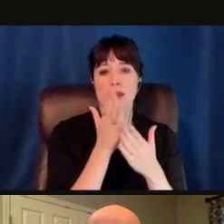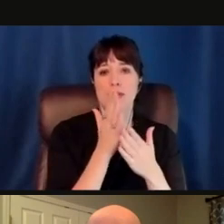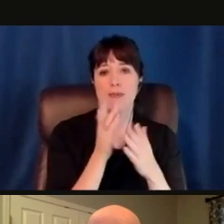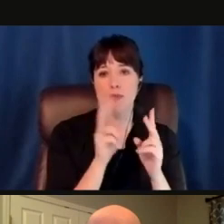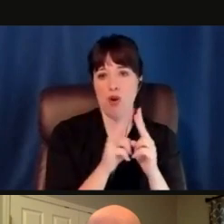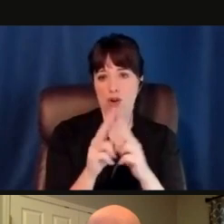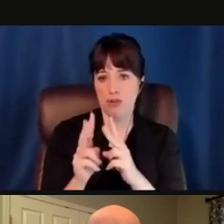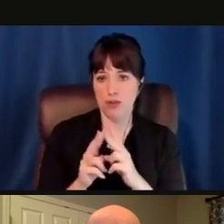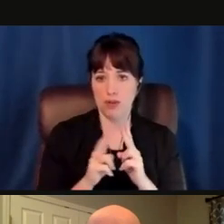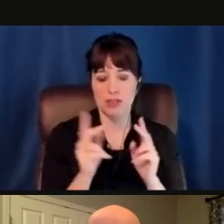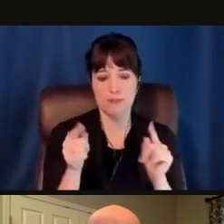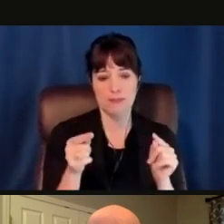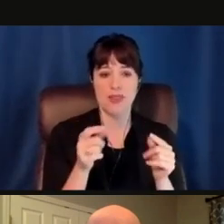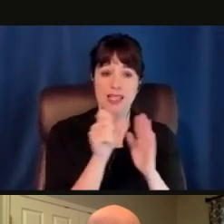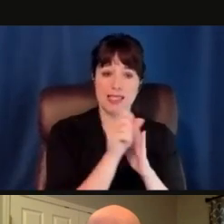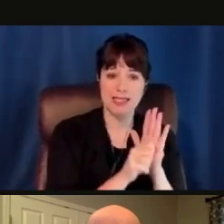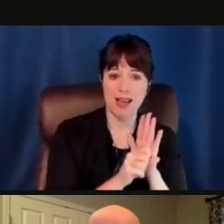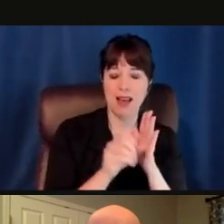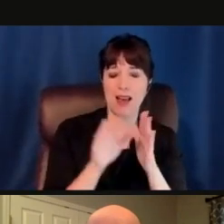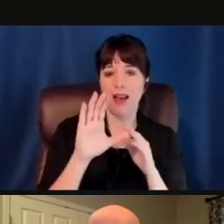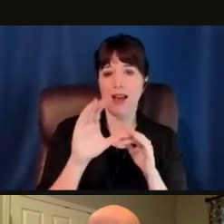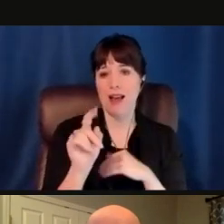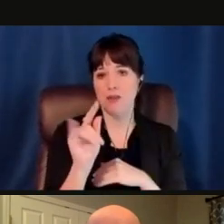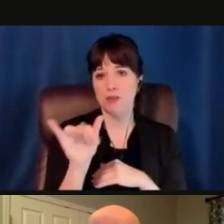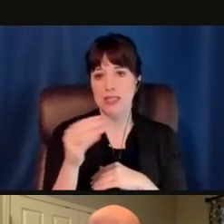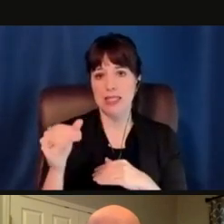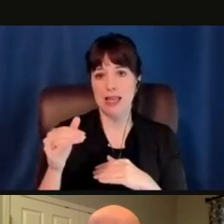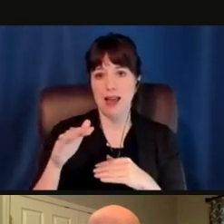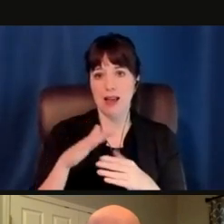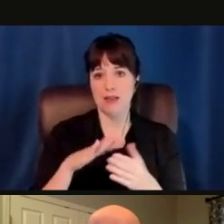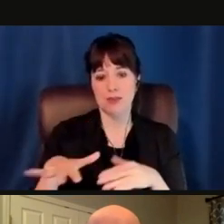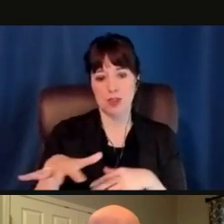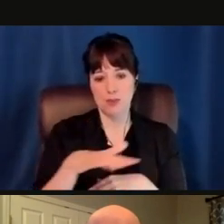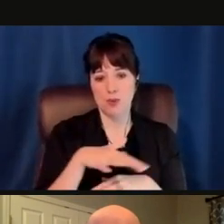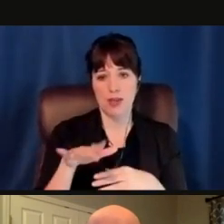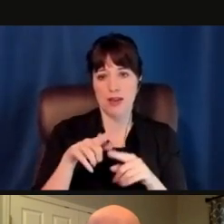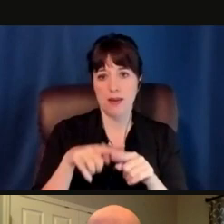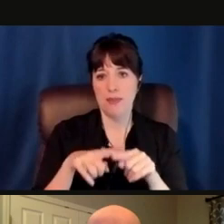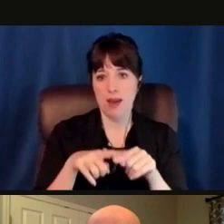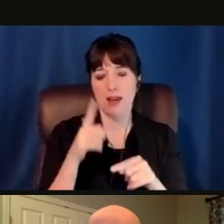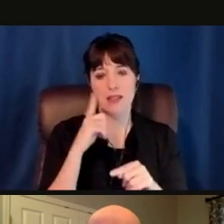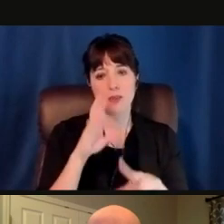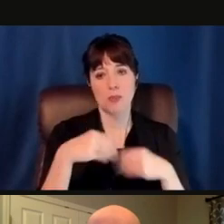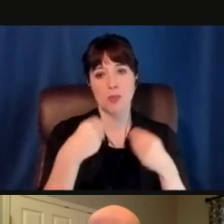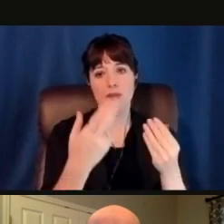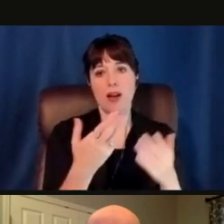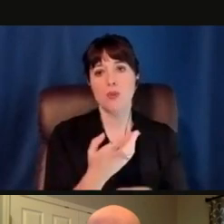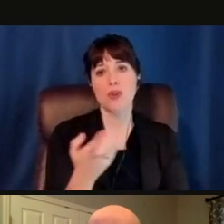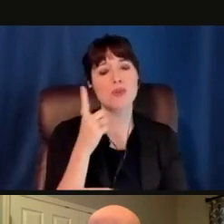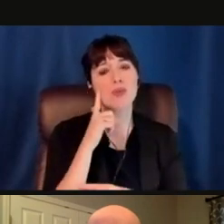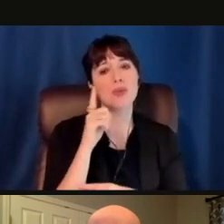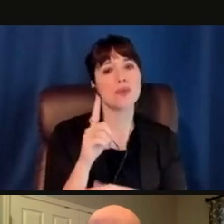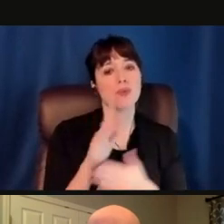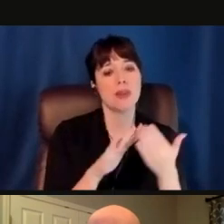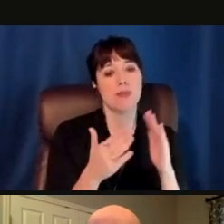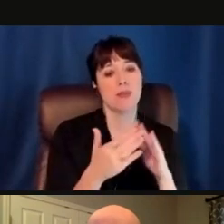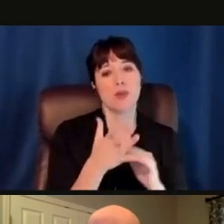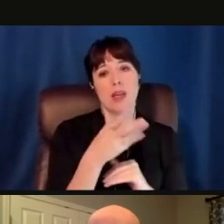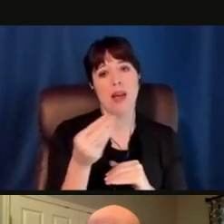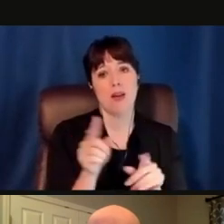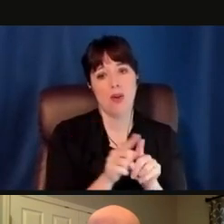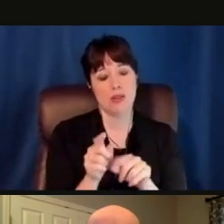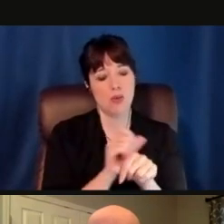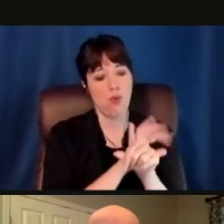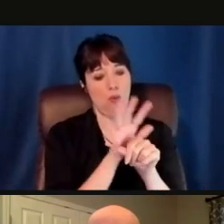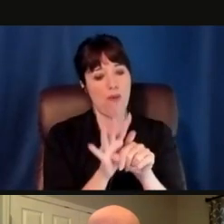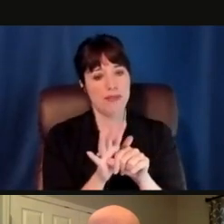state, county, and community-based organizations who are providing resources to the community, as well as COVID-19